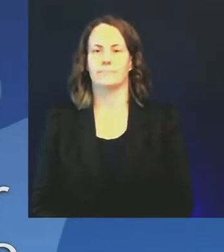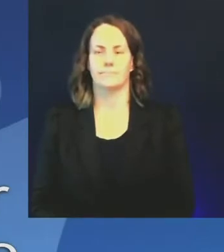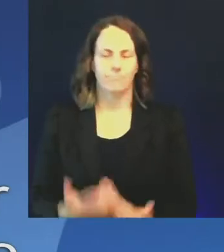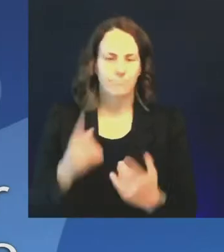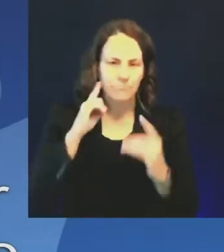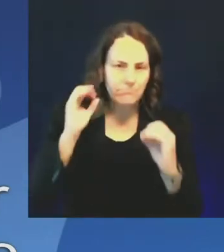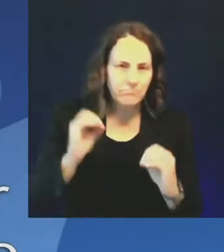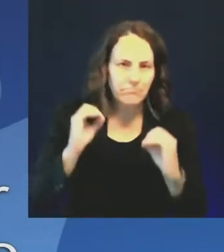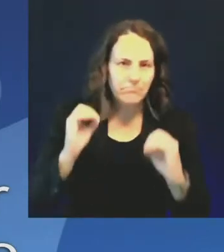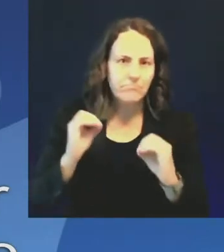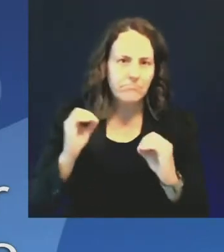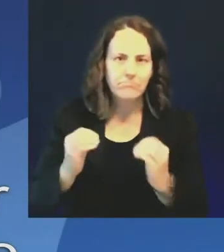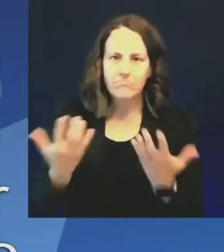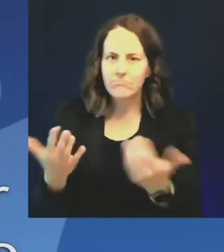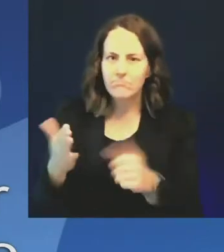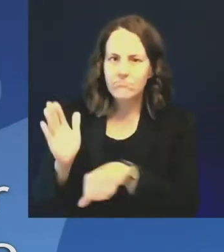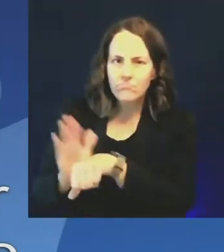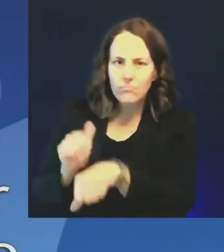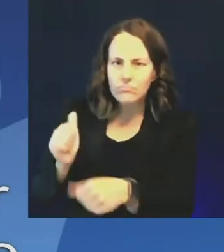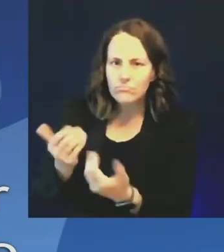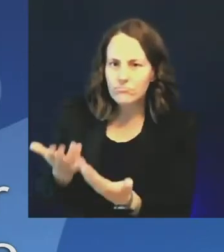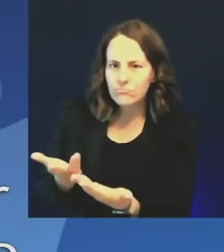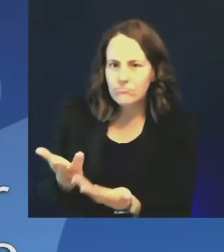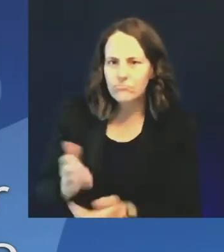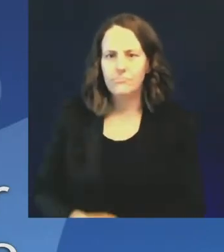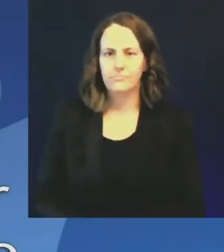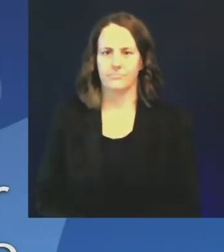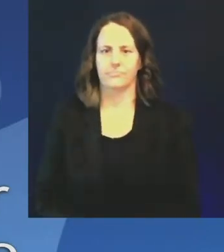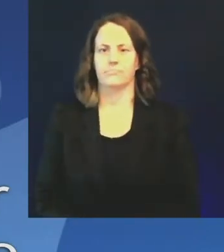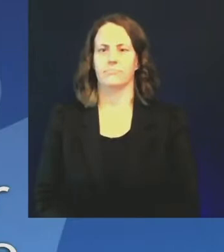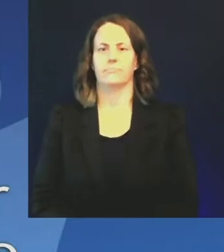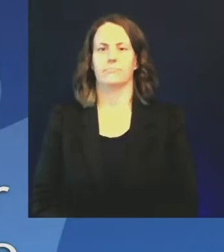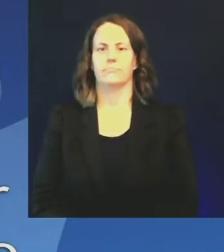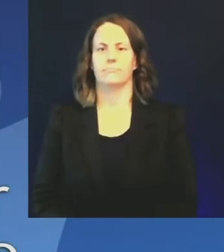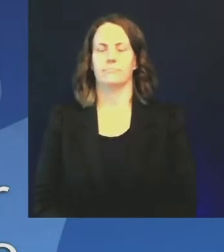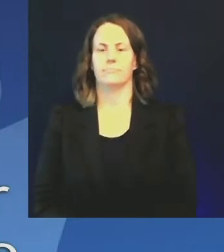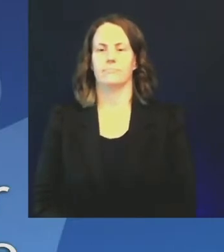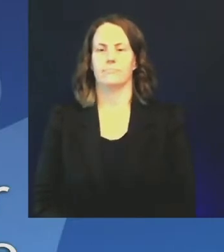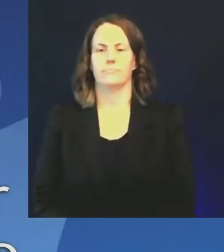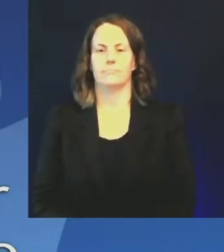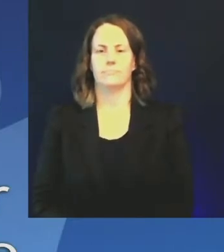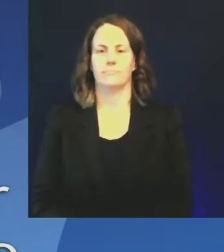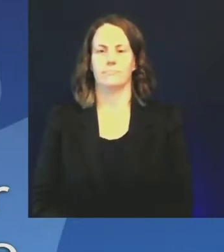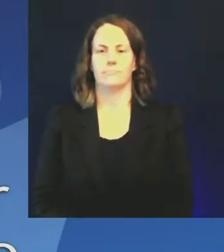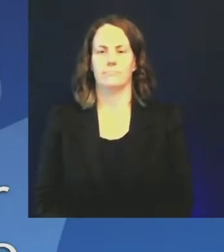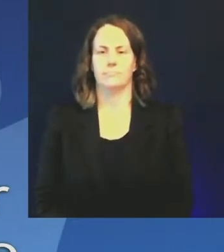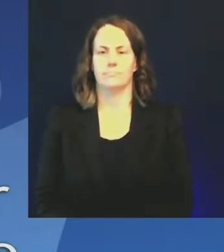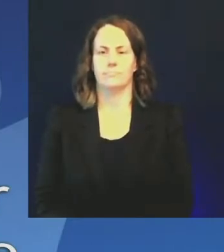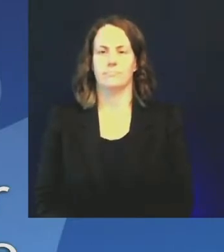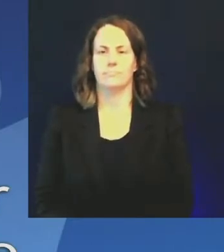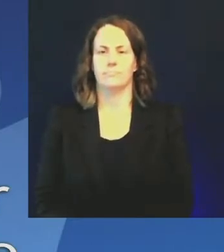Denise at Racine County I. Remember, *6 will mute and unmute your phone.